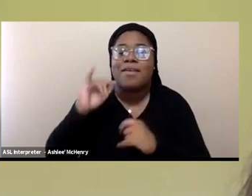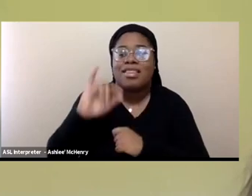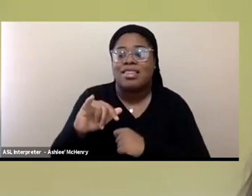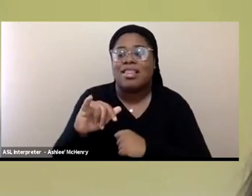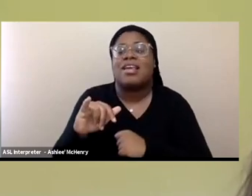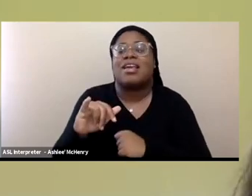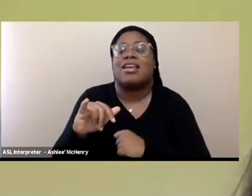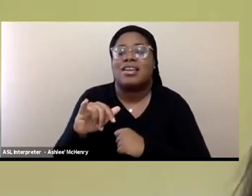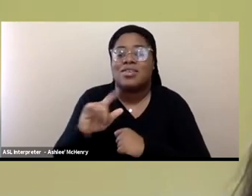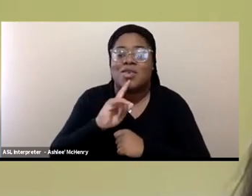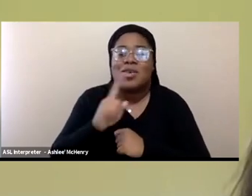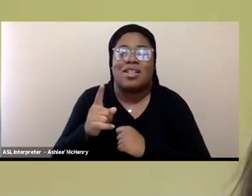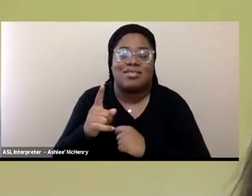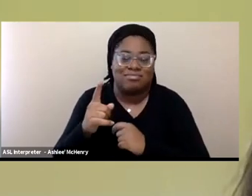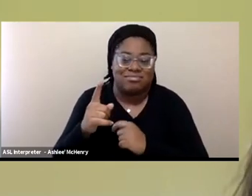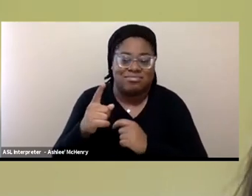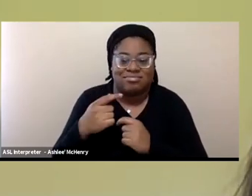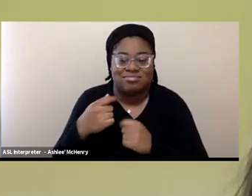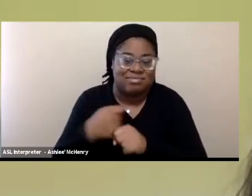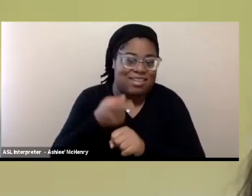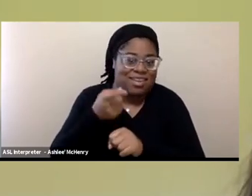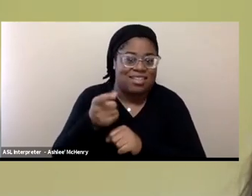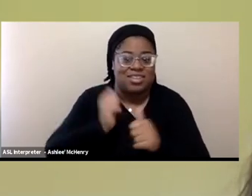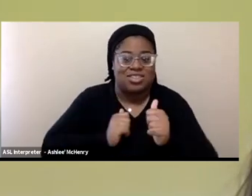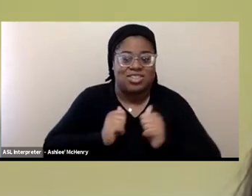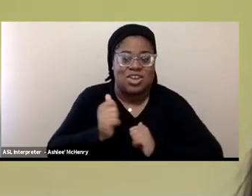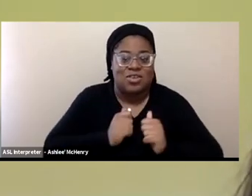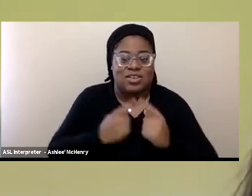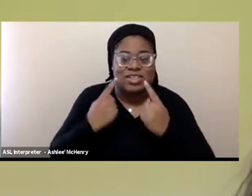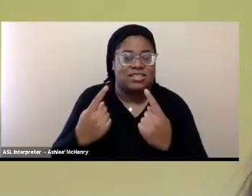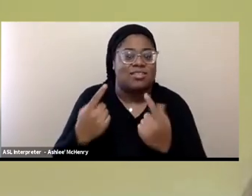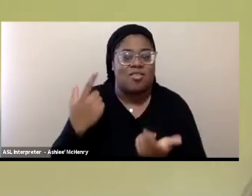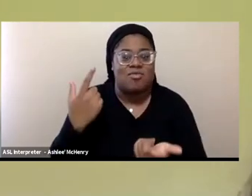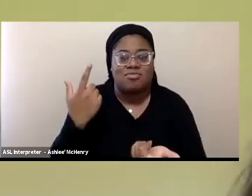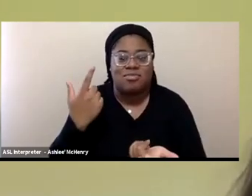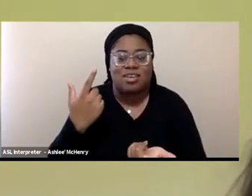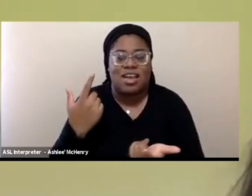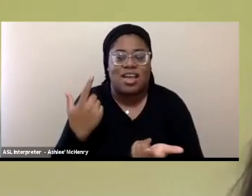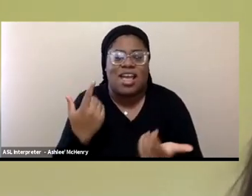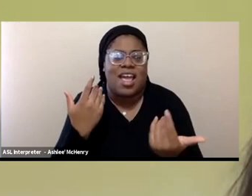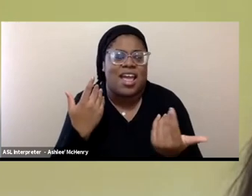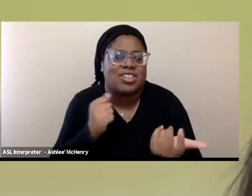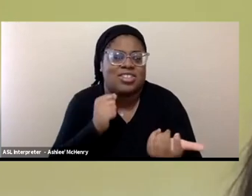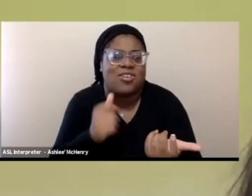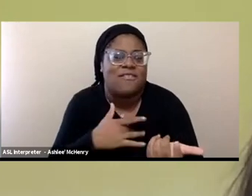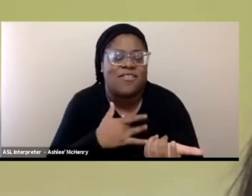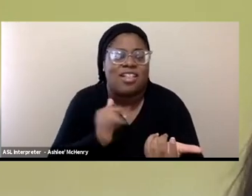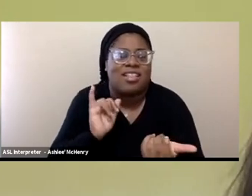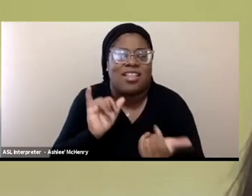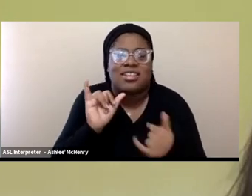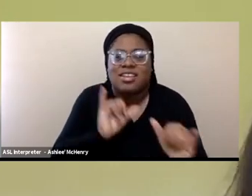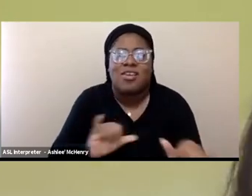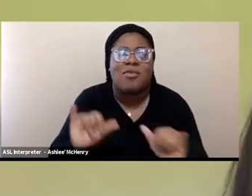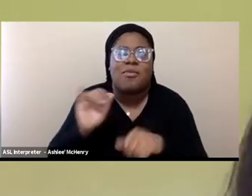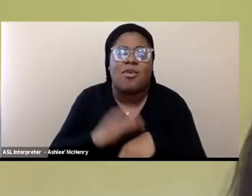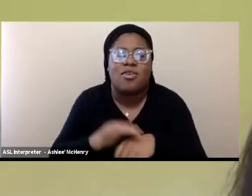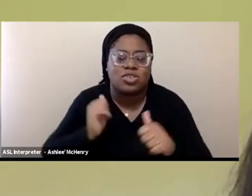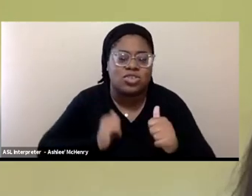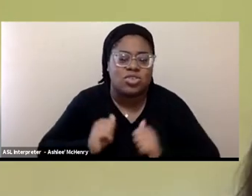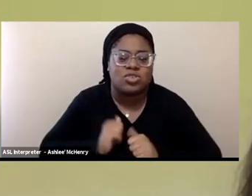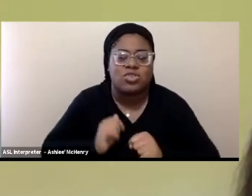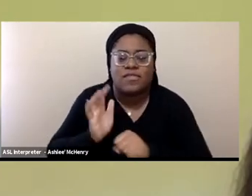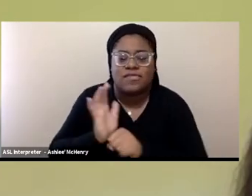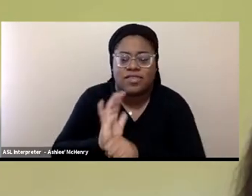has made the show as successful as it is, because I don't feel like that's as common on a lot of series or film.